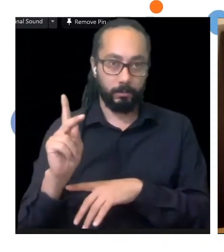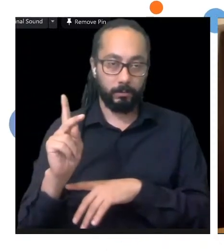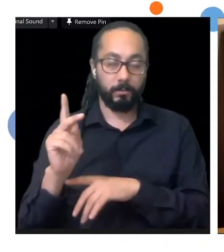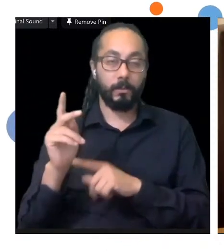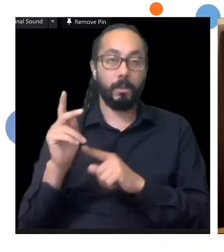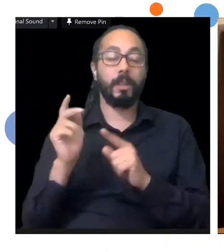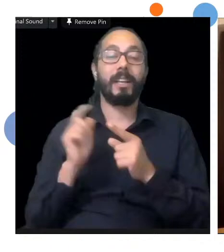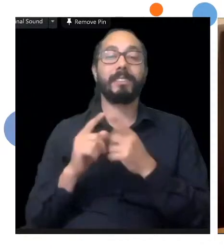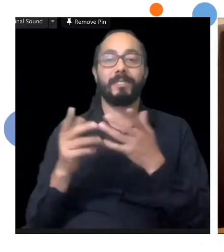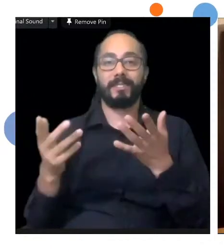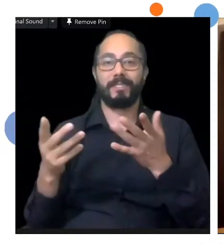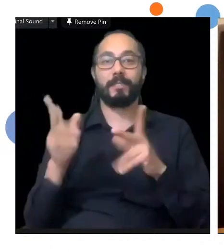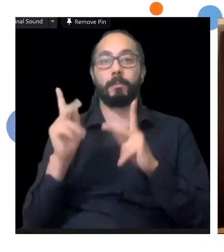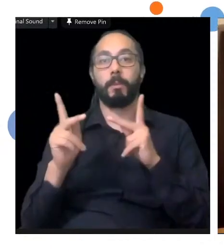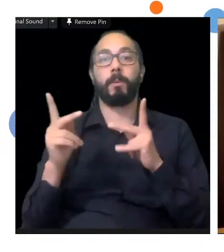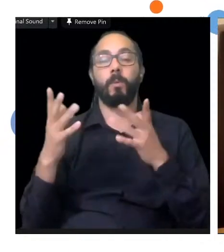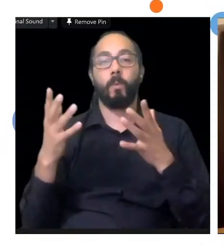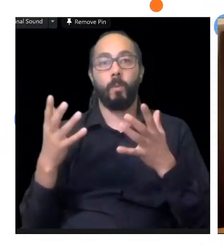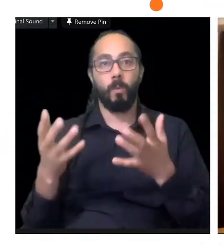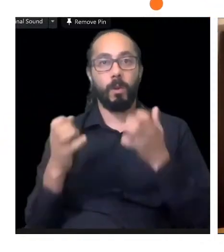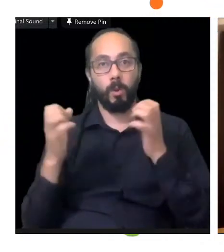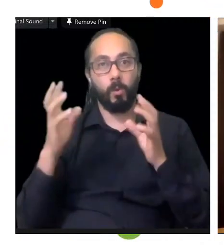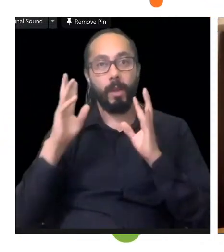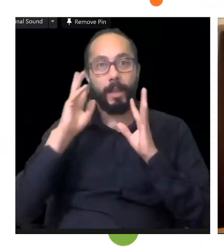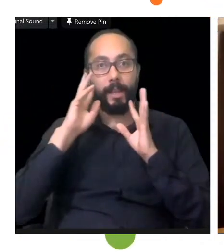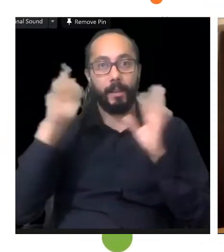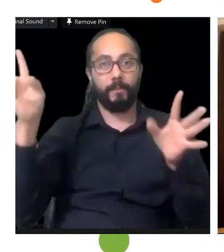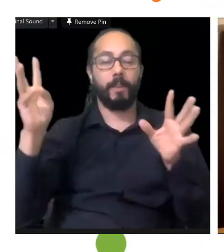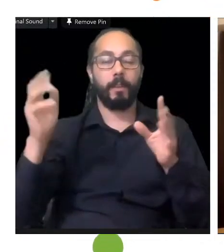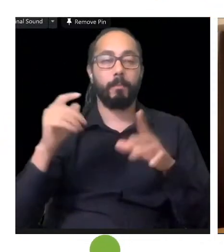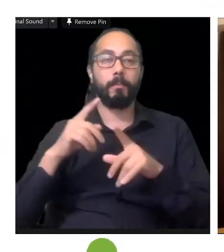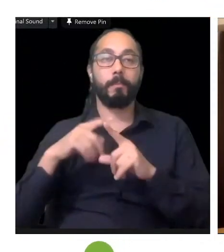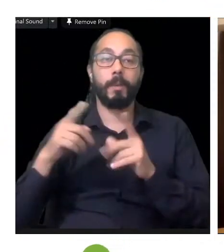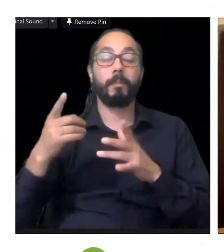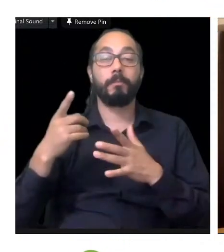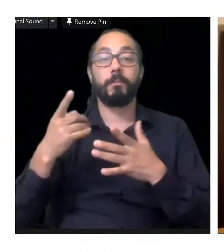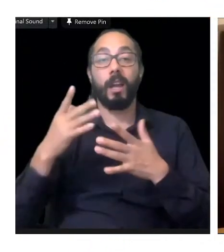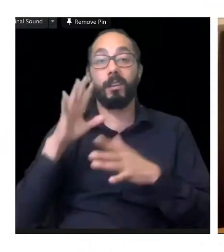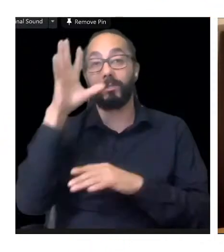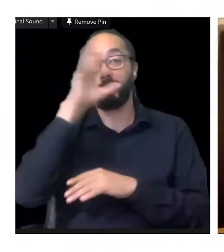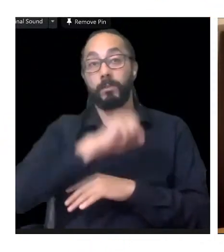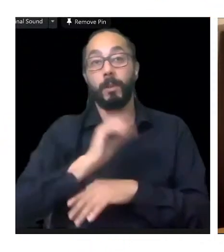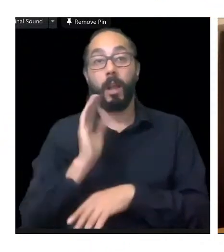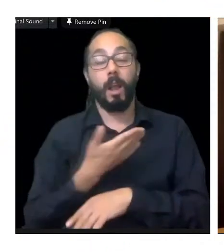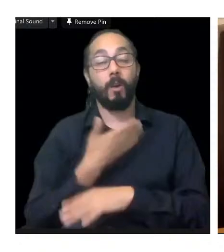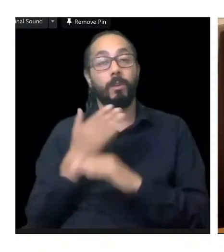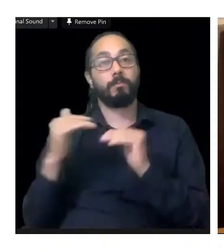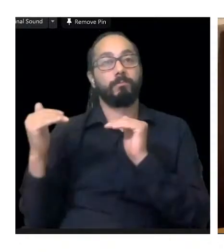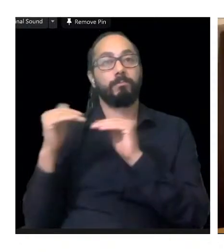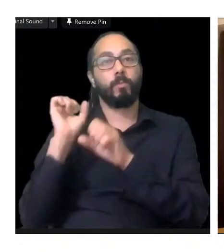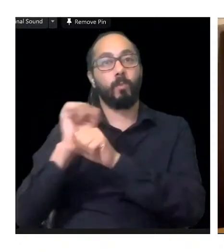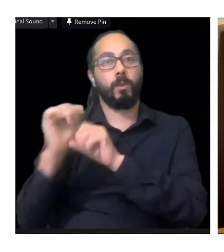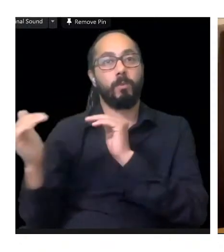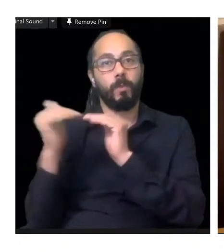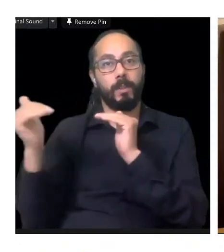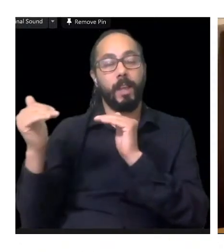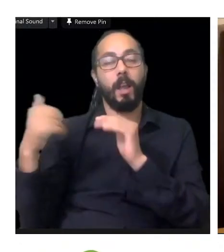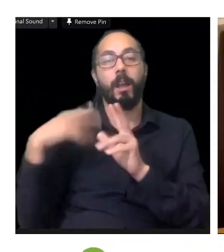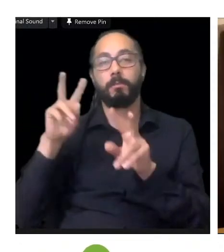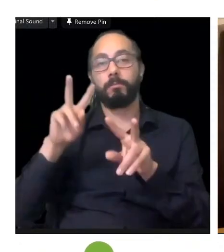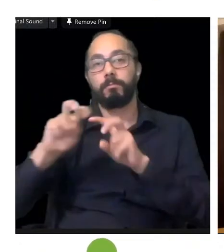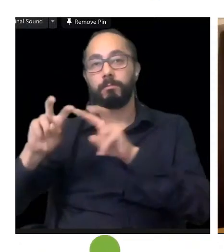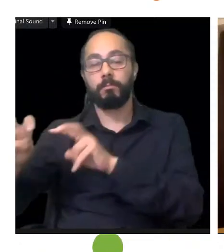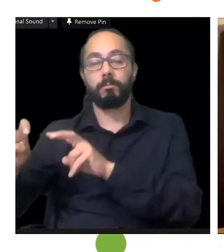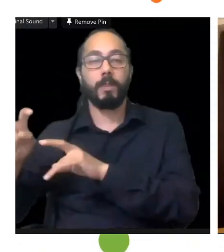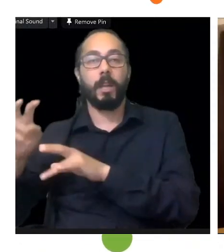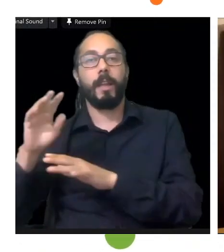start to innovate. I suspect that our colleagues in those worlds are really looking at investments, as Monica said, around digital.